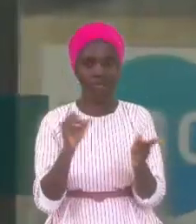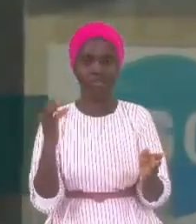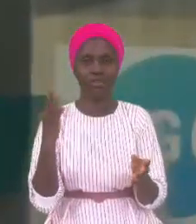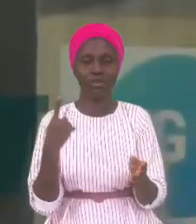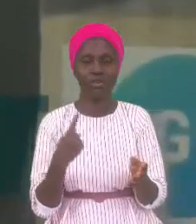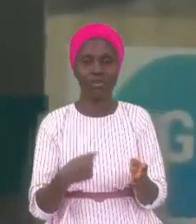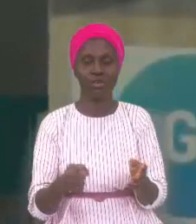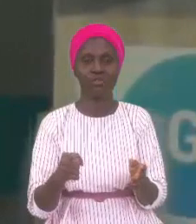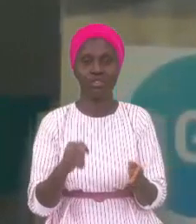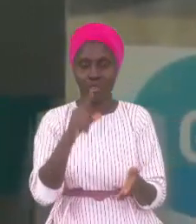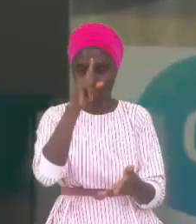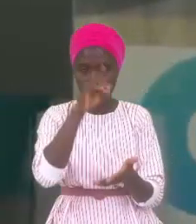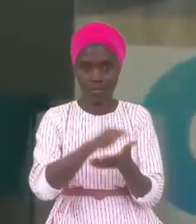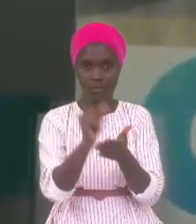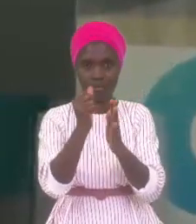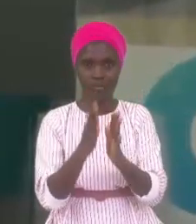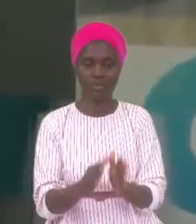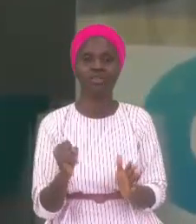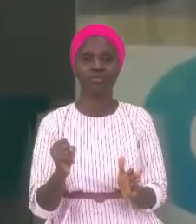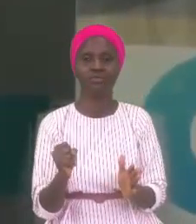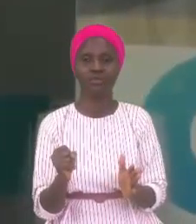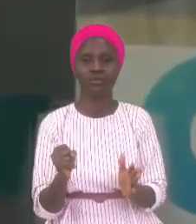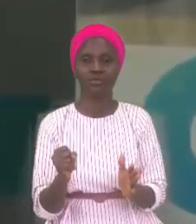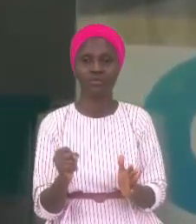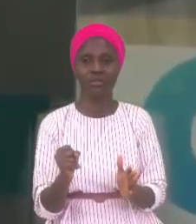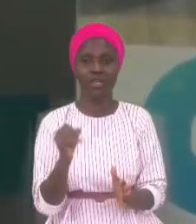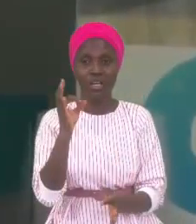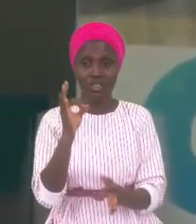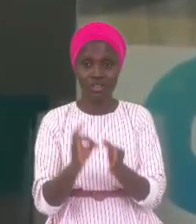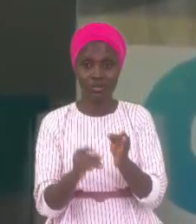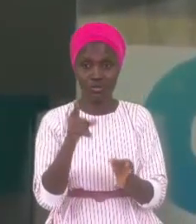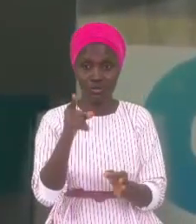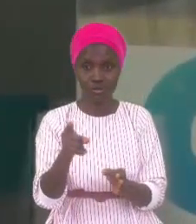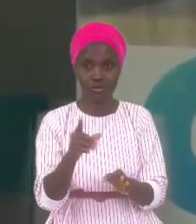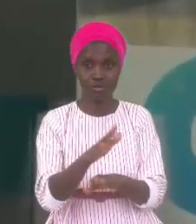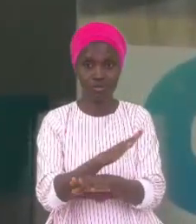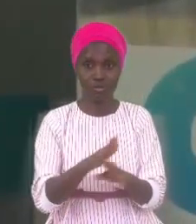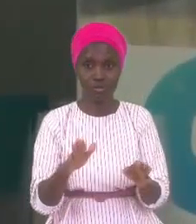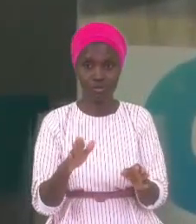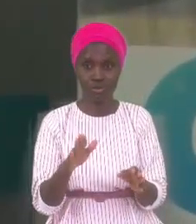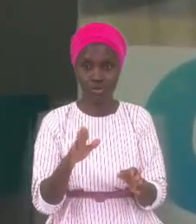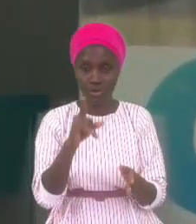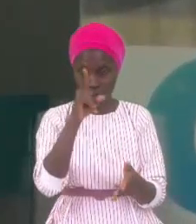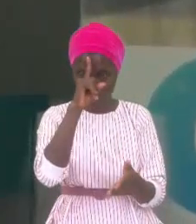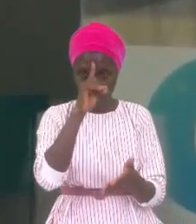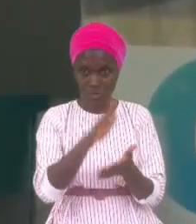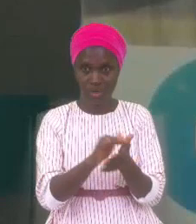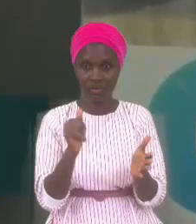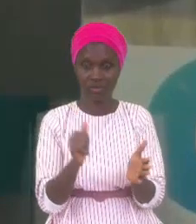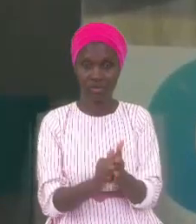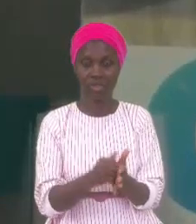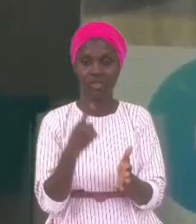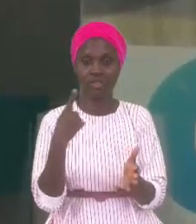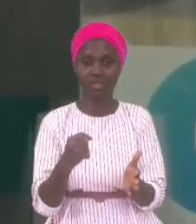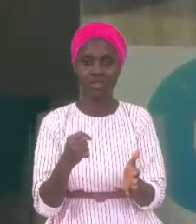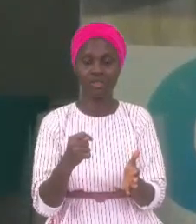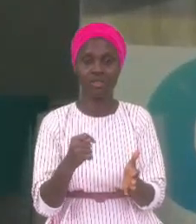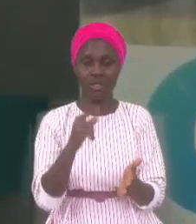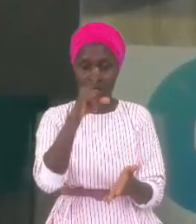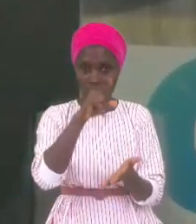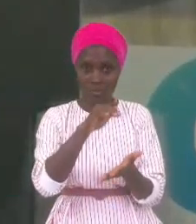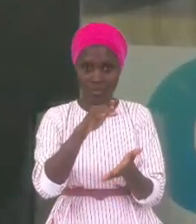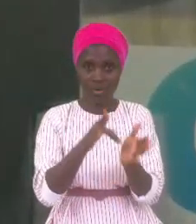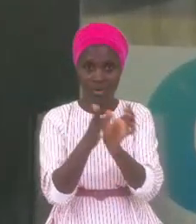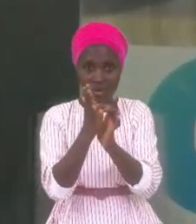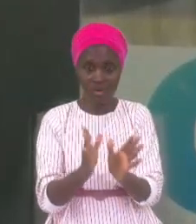appointment. Now, if you don't believe that the saints, the membership can be perfected, you lose